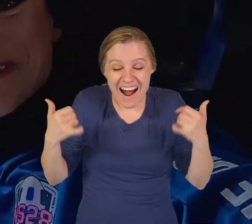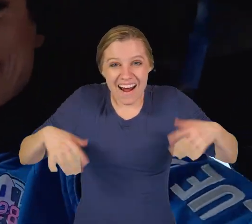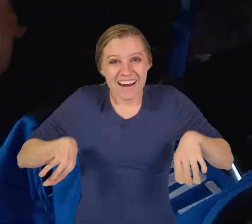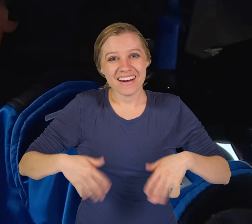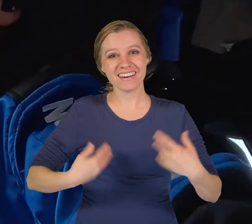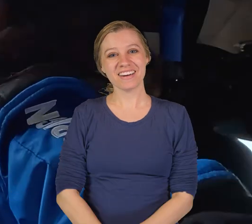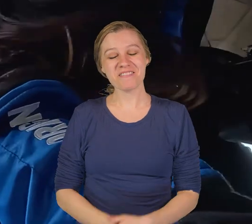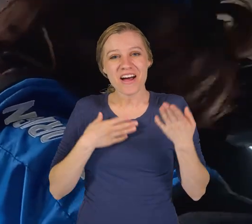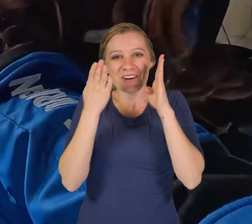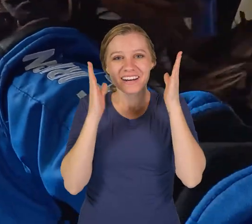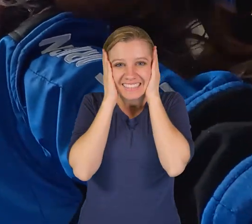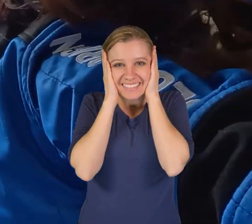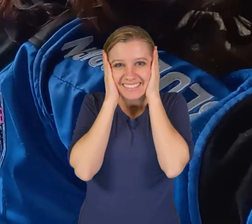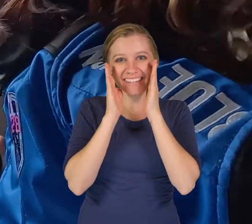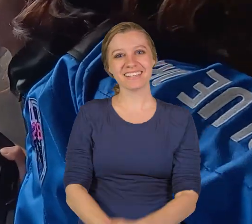right now.